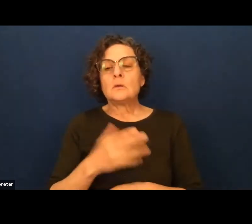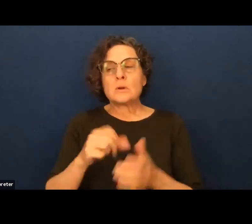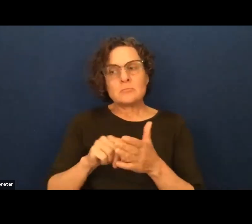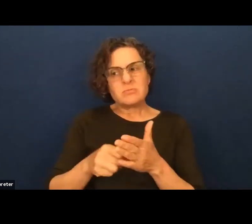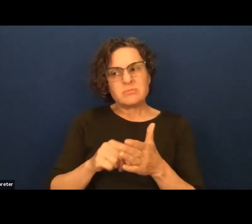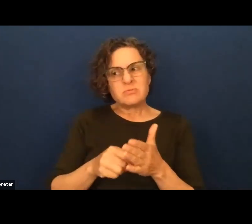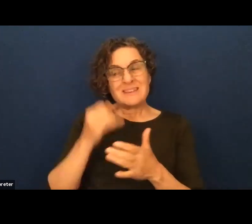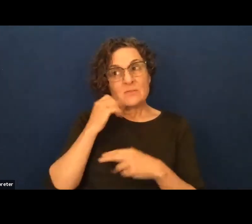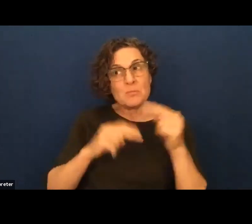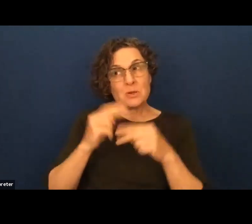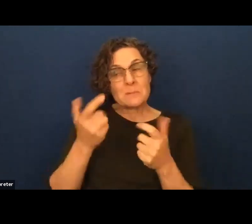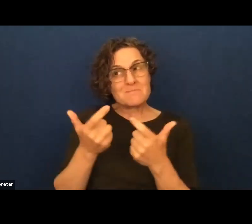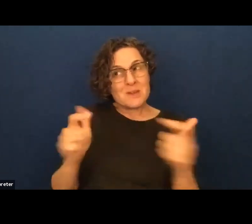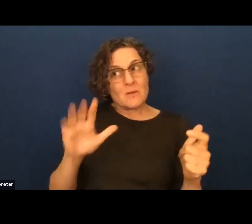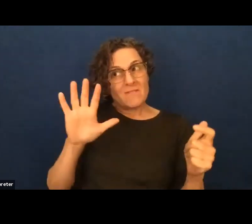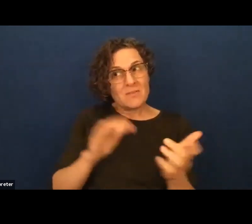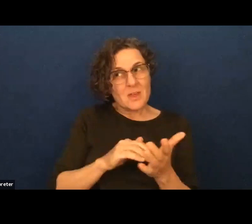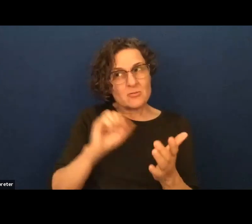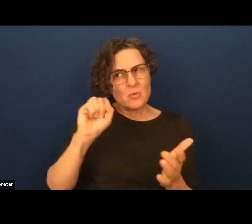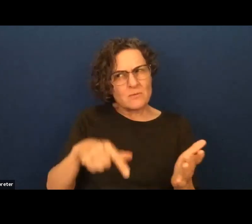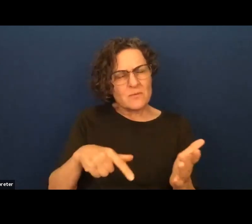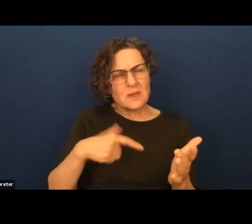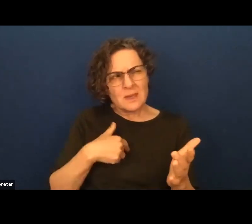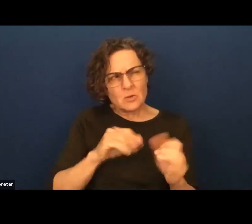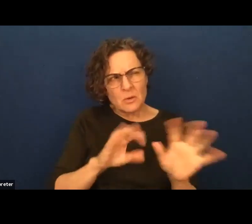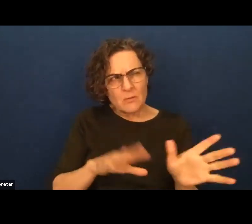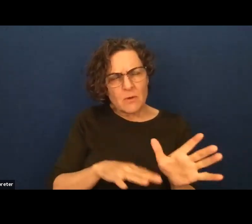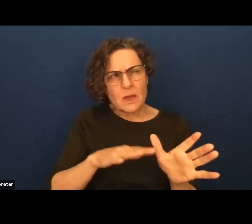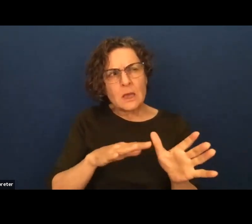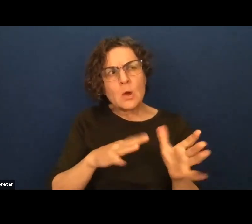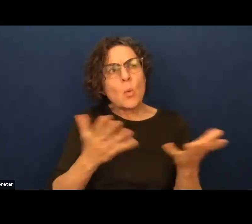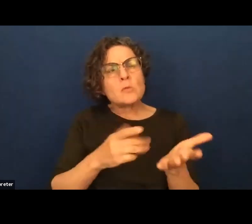than 5,000 square feet, what were the additional requirements?